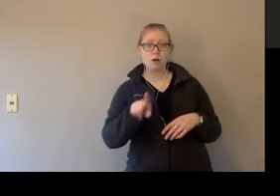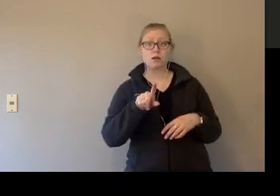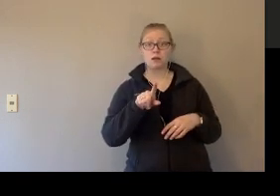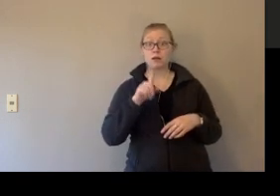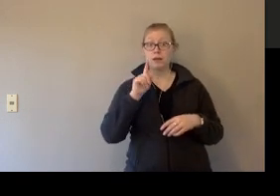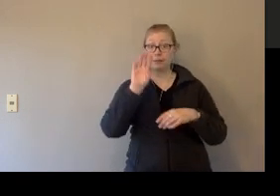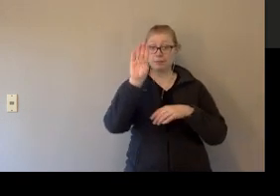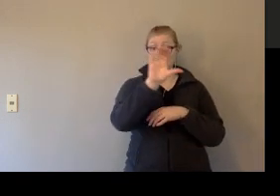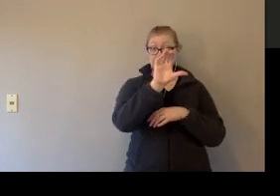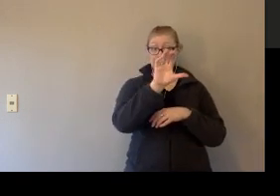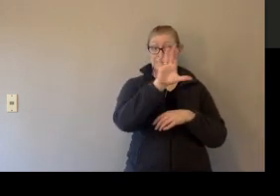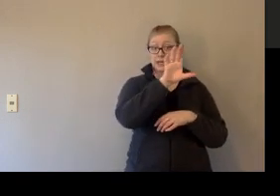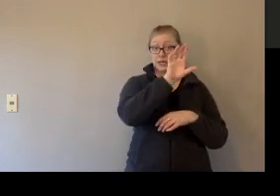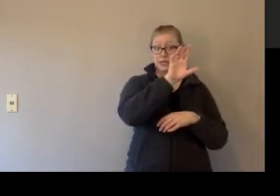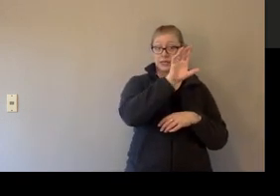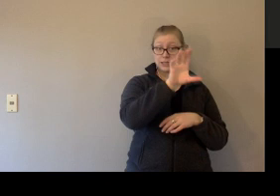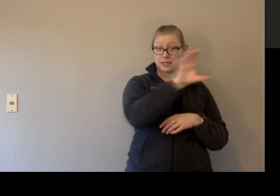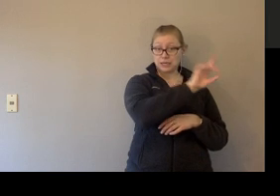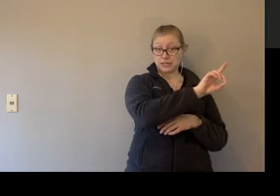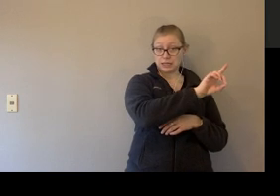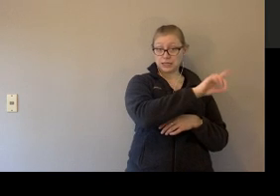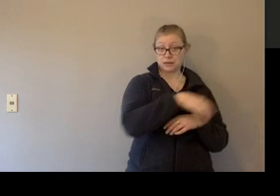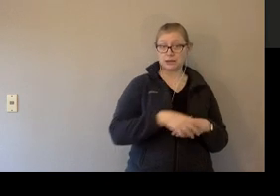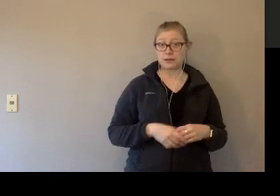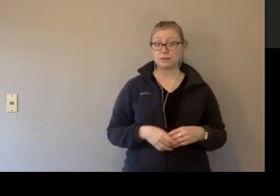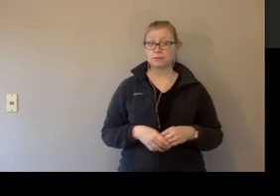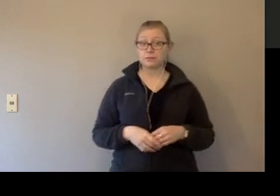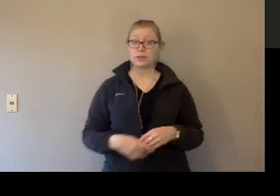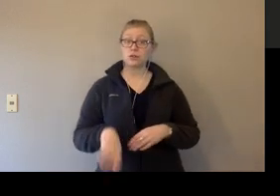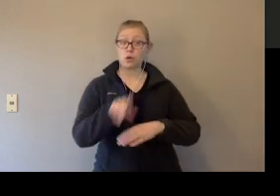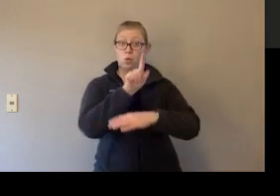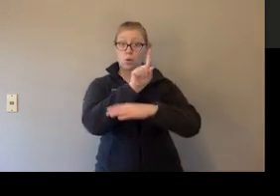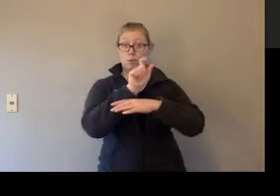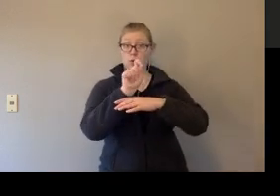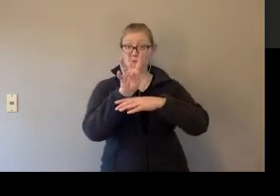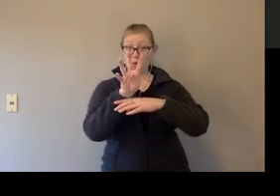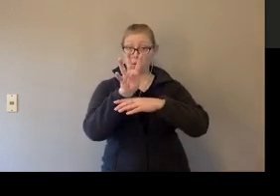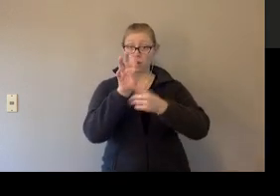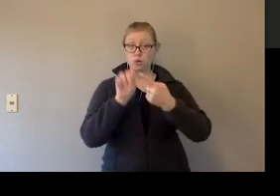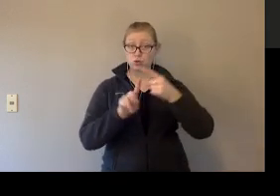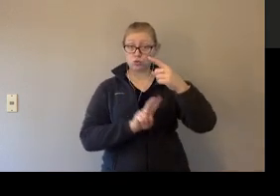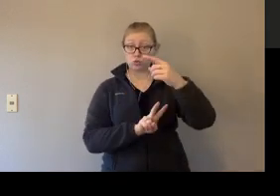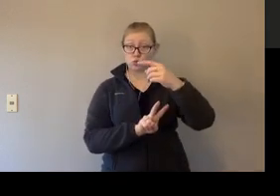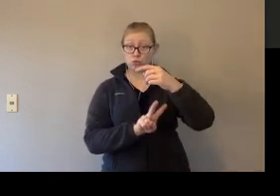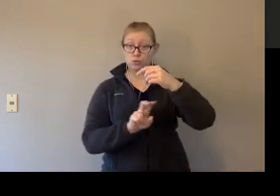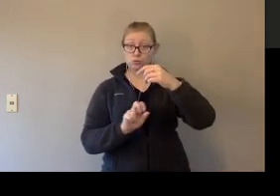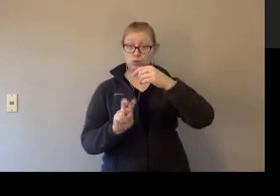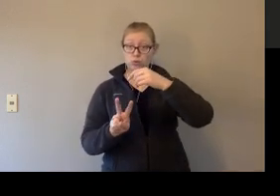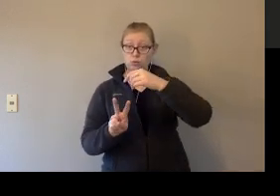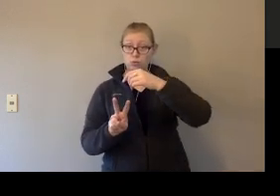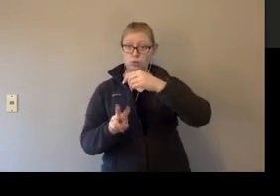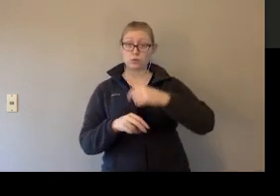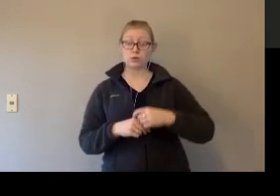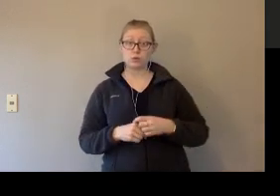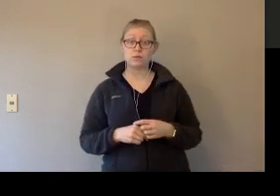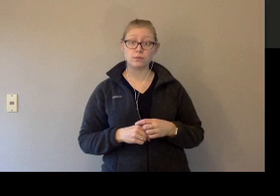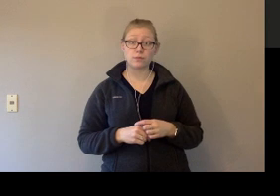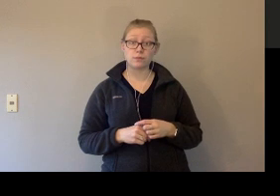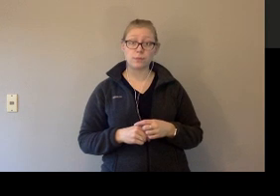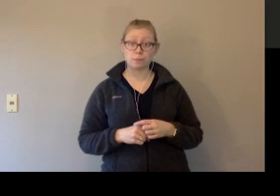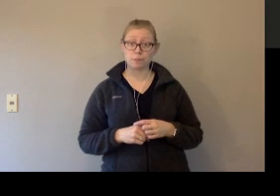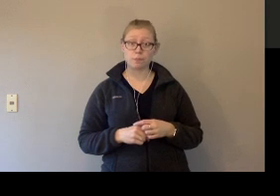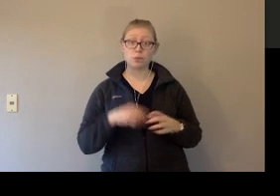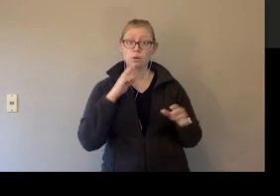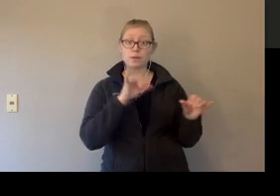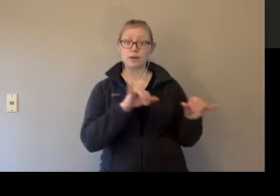1.4, so if I take BC to CD, so 1.4 to 2.2 is going to be the same as